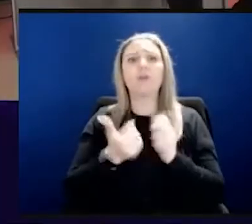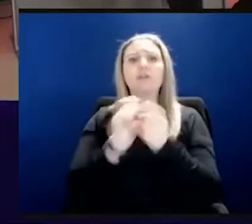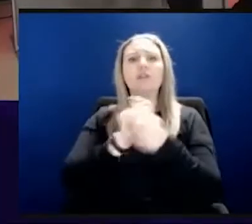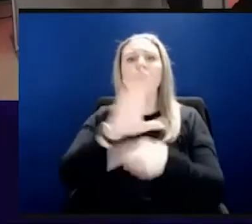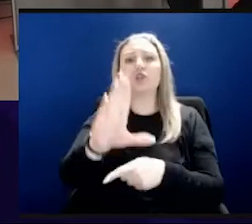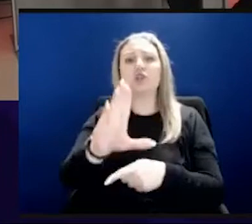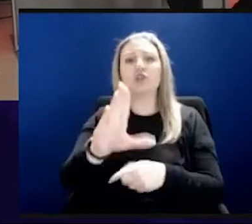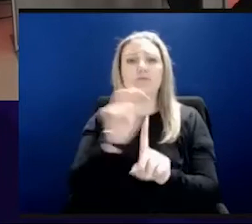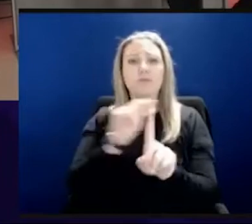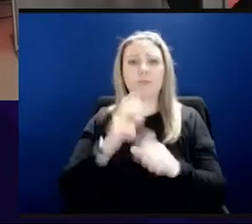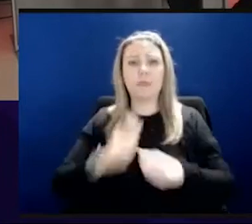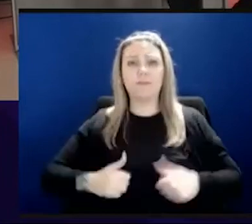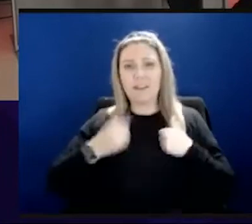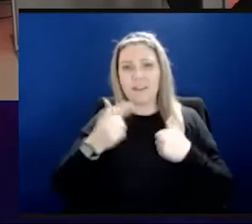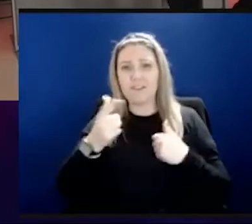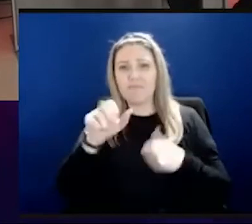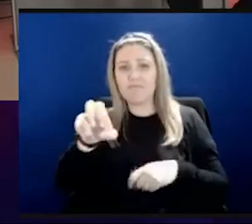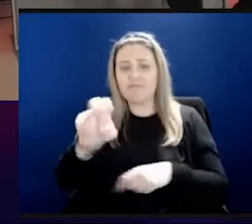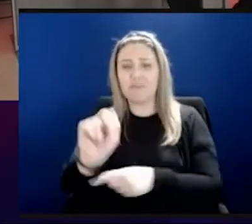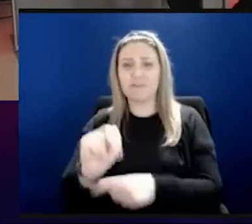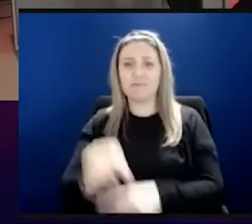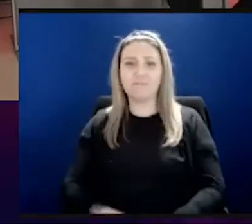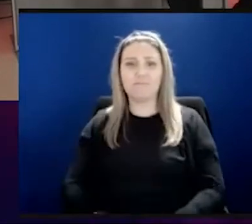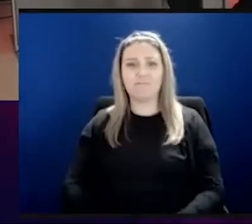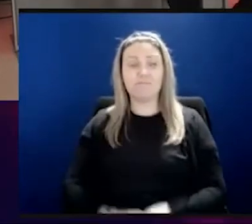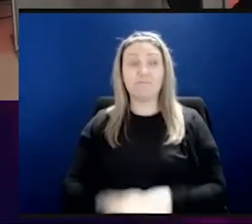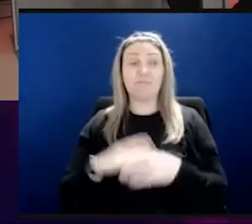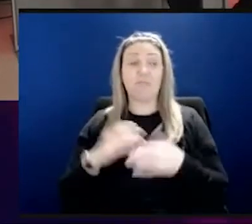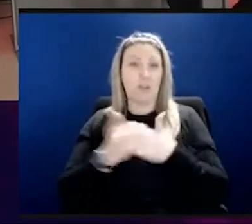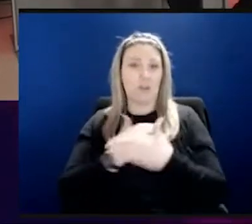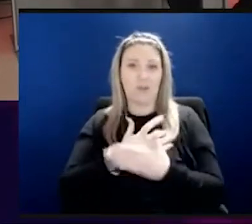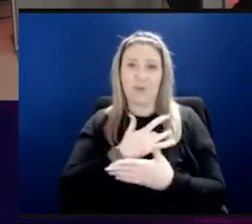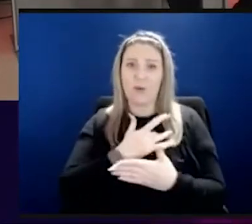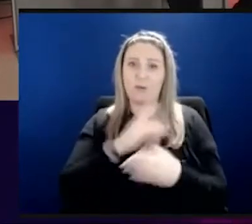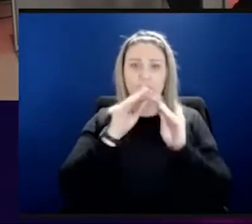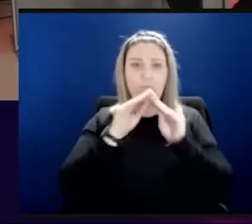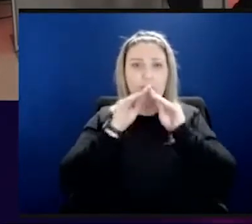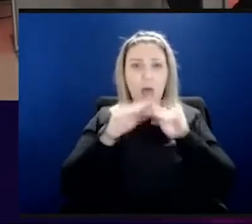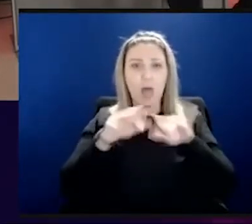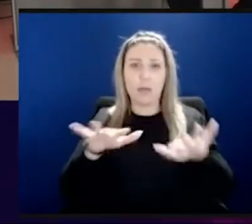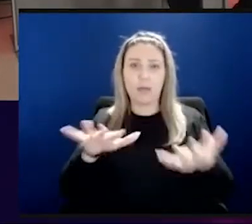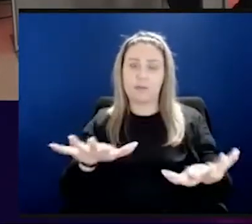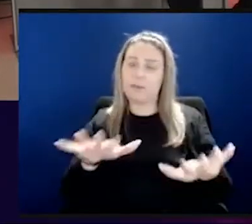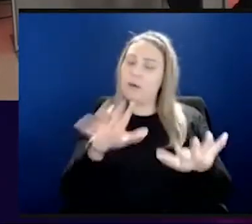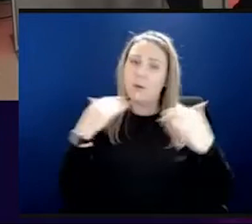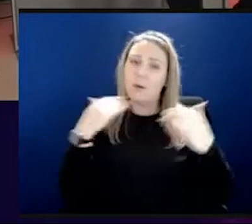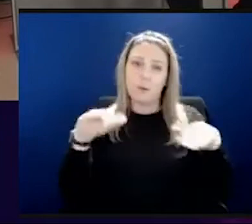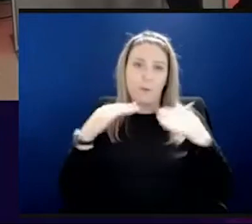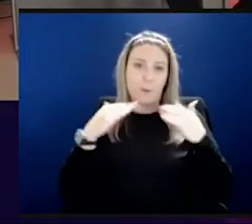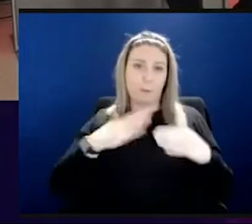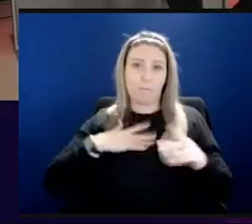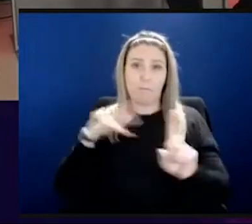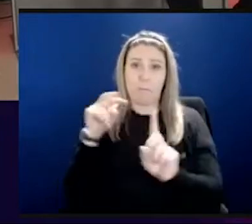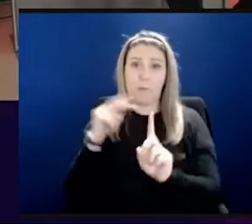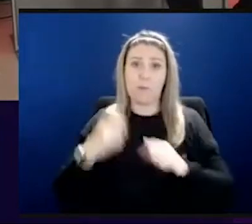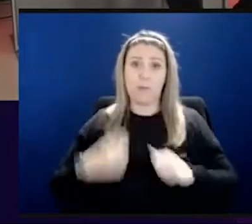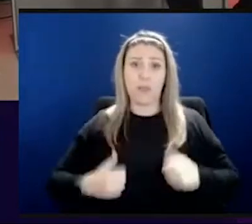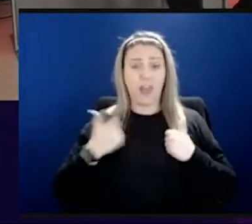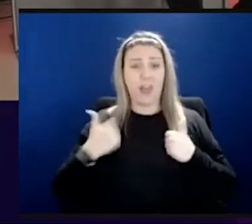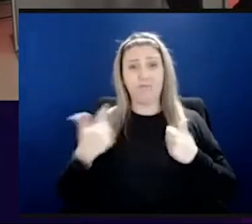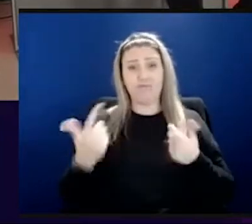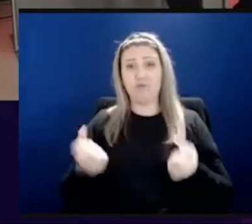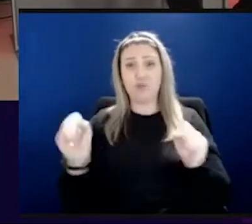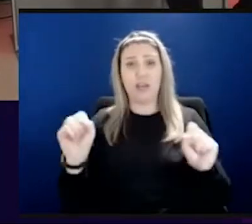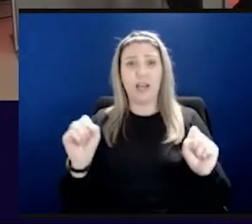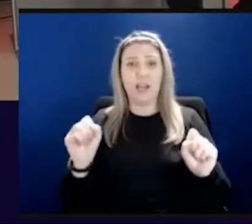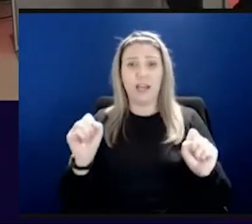Garen? The new heart is such a blessing, and the outlook on life is I'm just trying to take